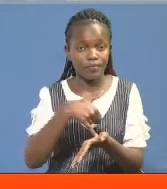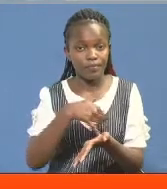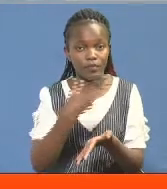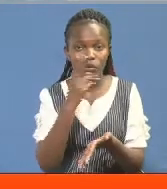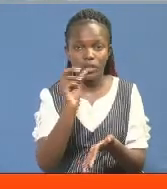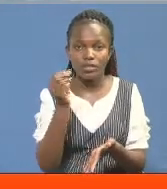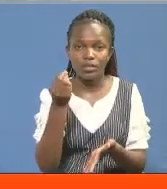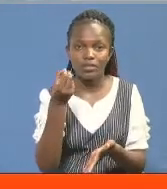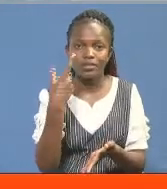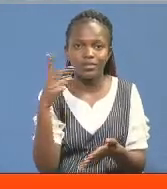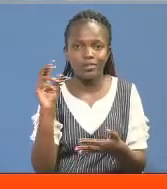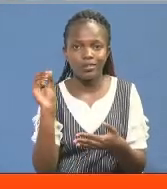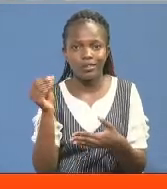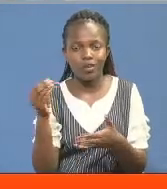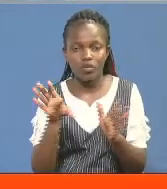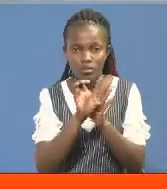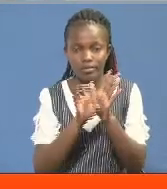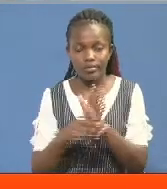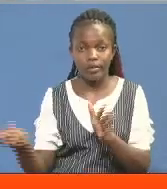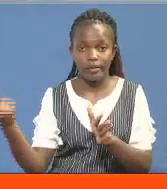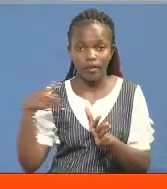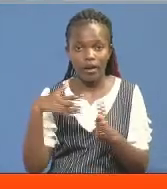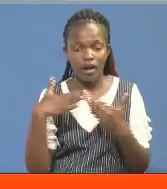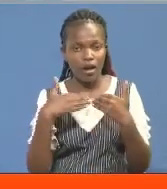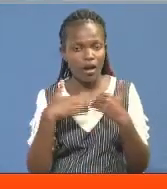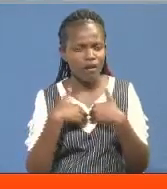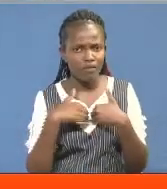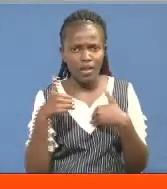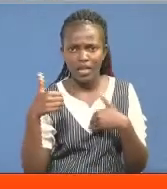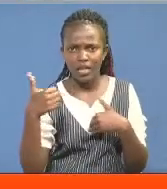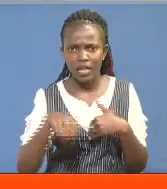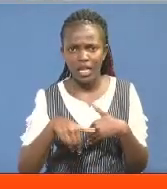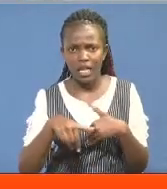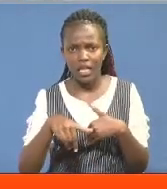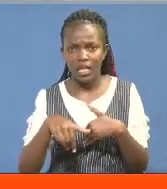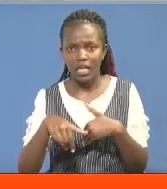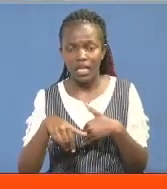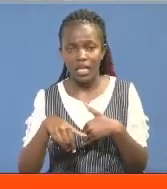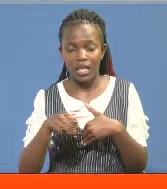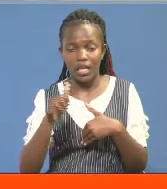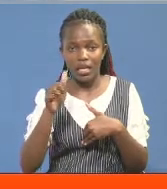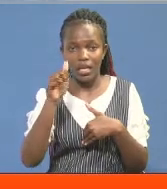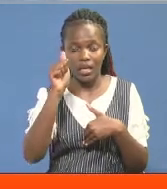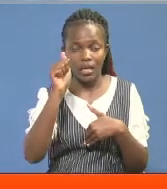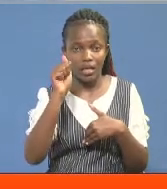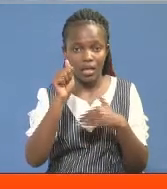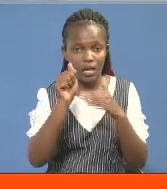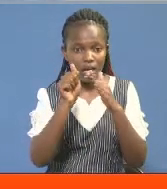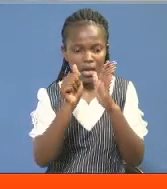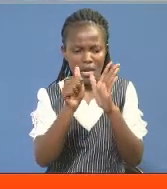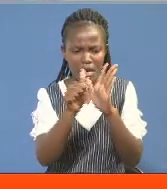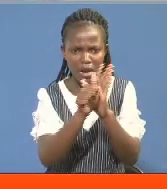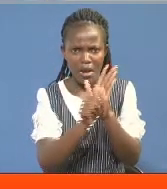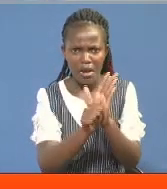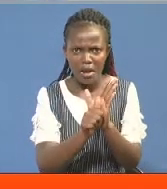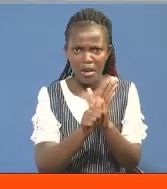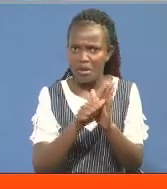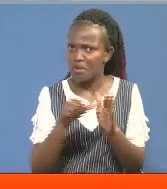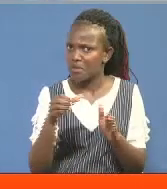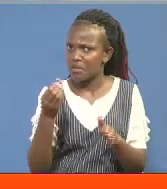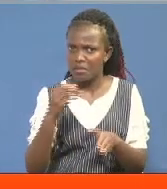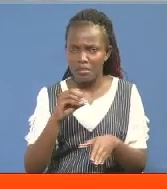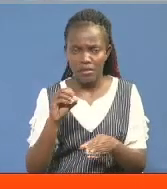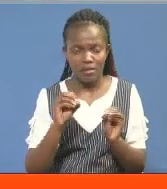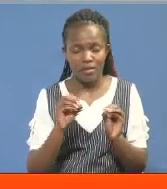2010 Constitution came into place, we have not had any form of amendment to the same. So we are kind of